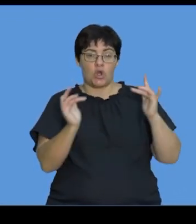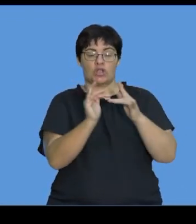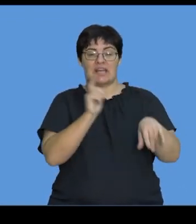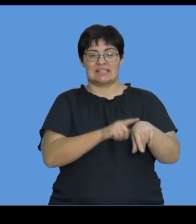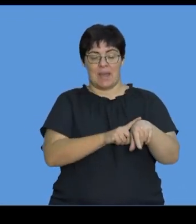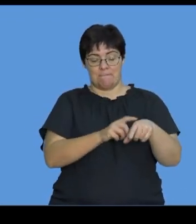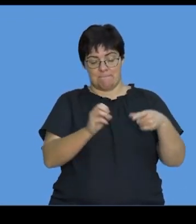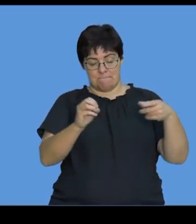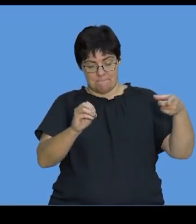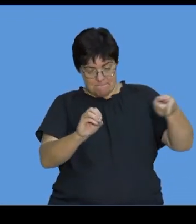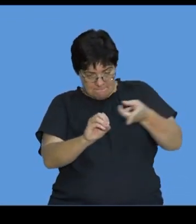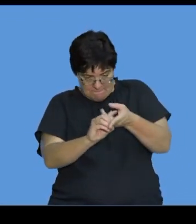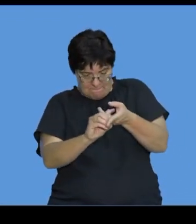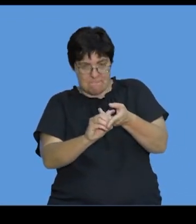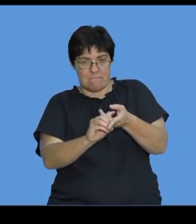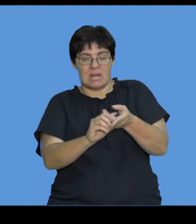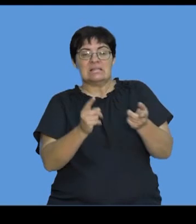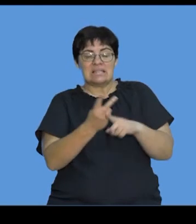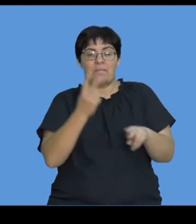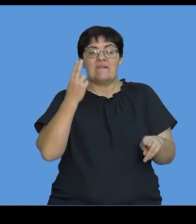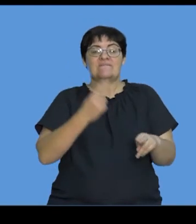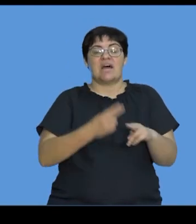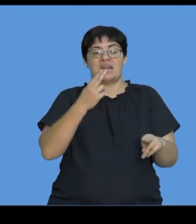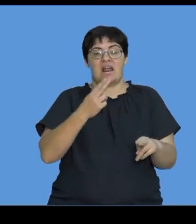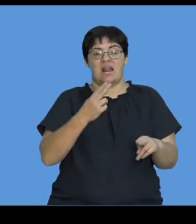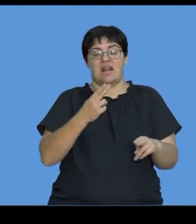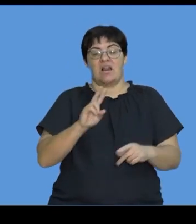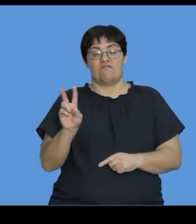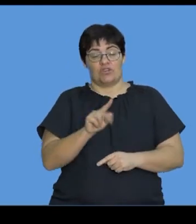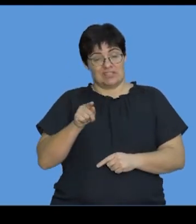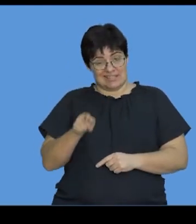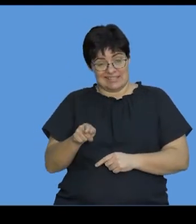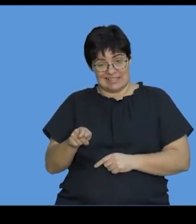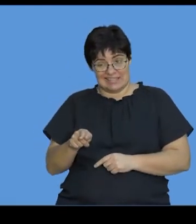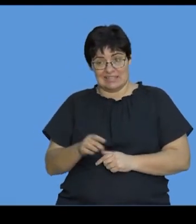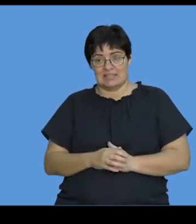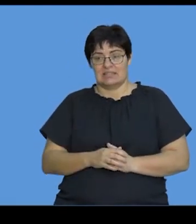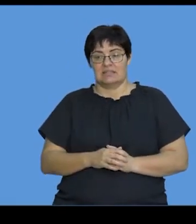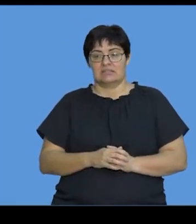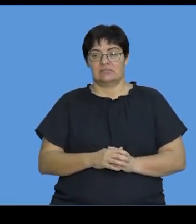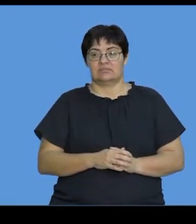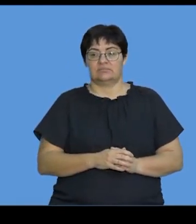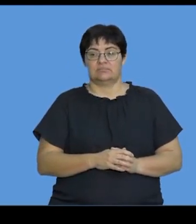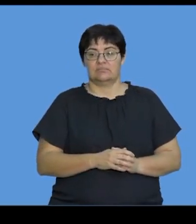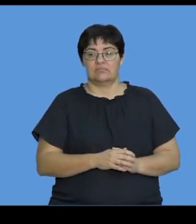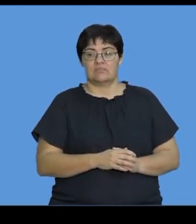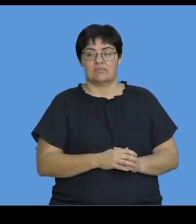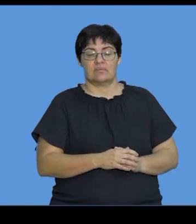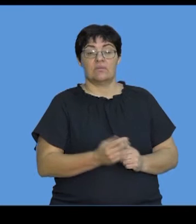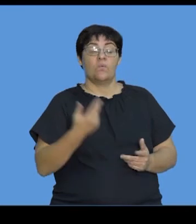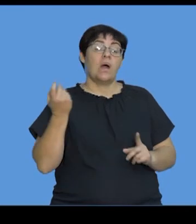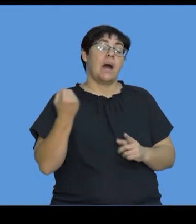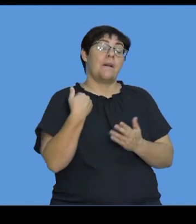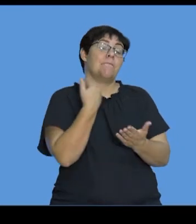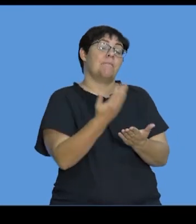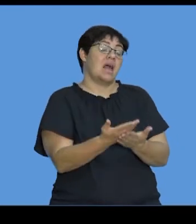time between the stick and the ball as well as the ball's final velocity? Very important now.